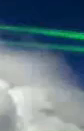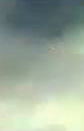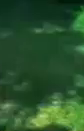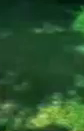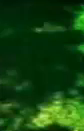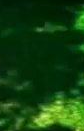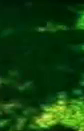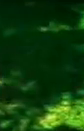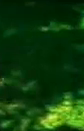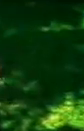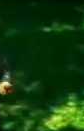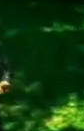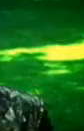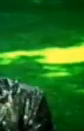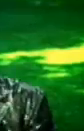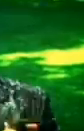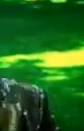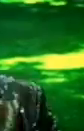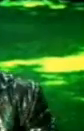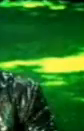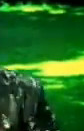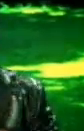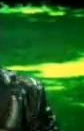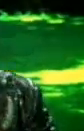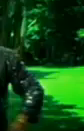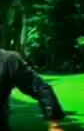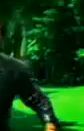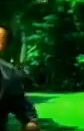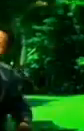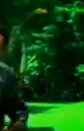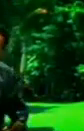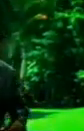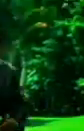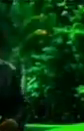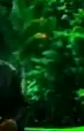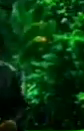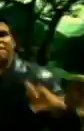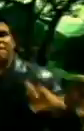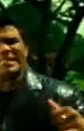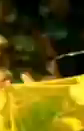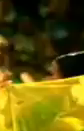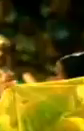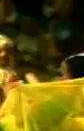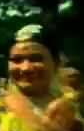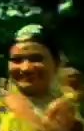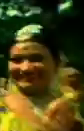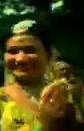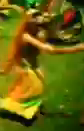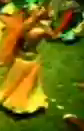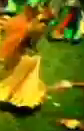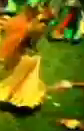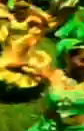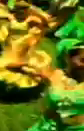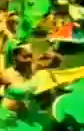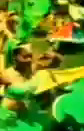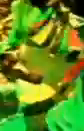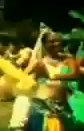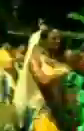That's $20 million in free top-up every month. Now that's something to dance about, Mr. Raymond.